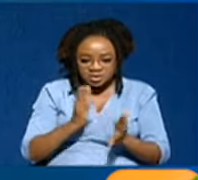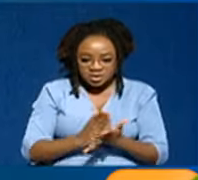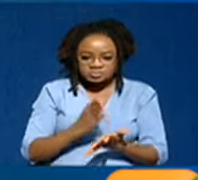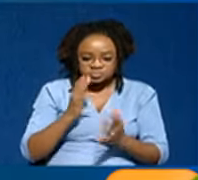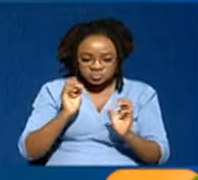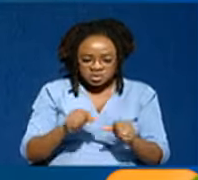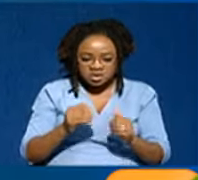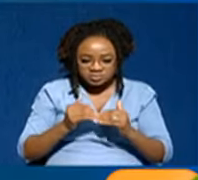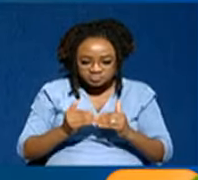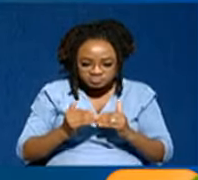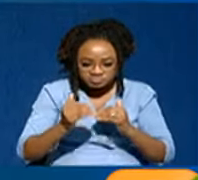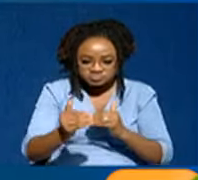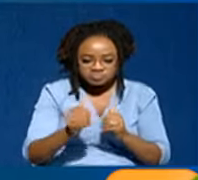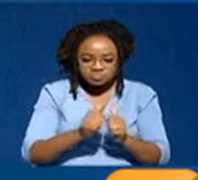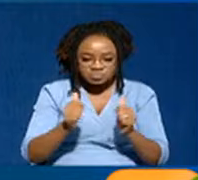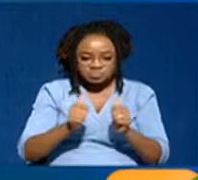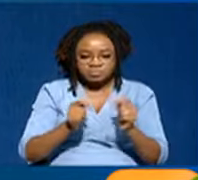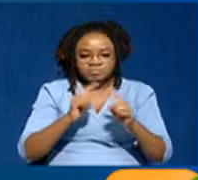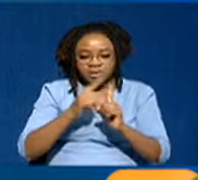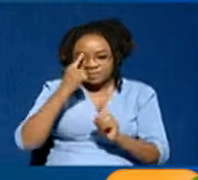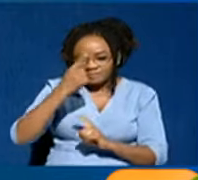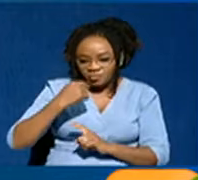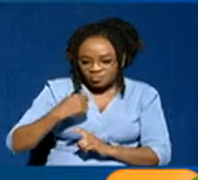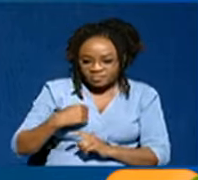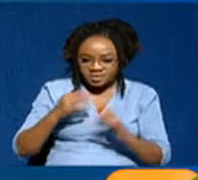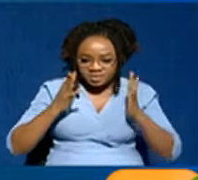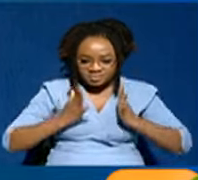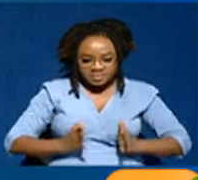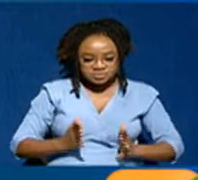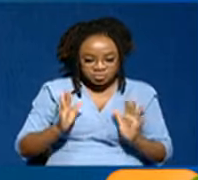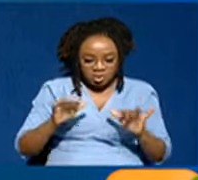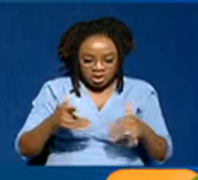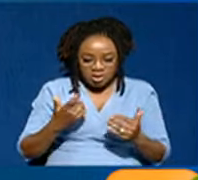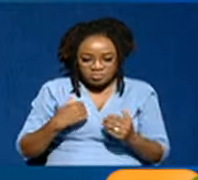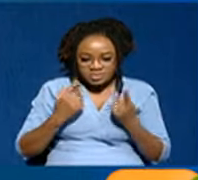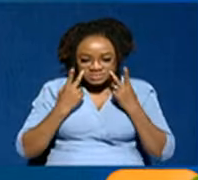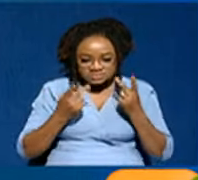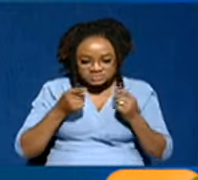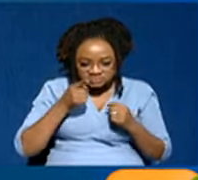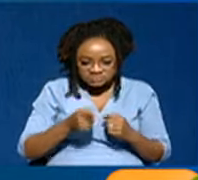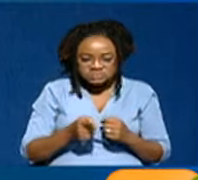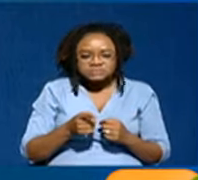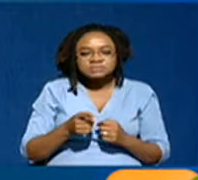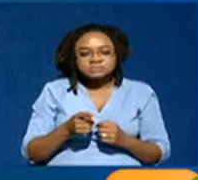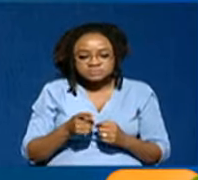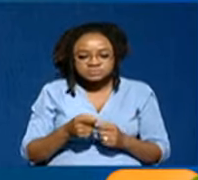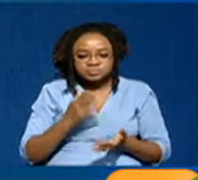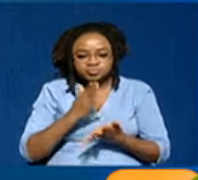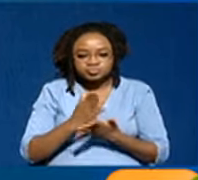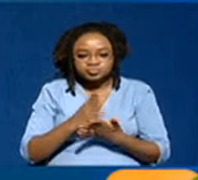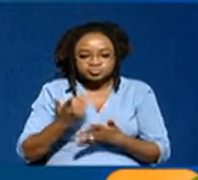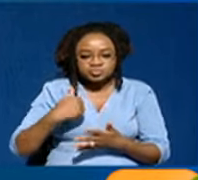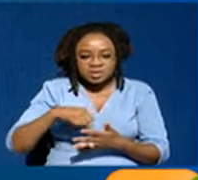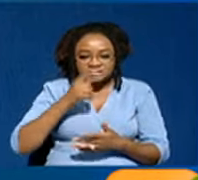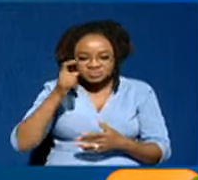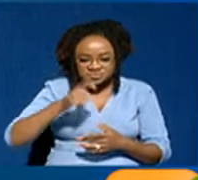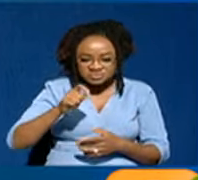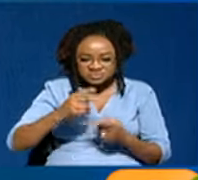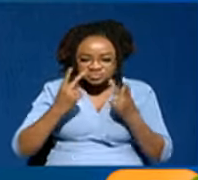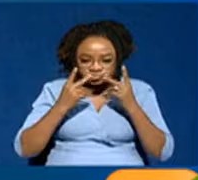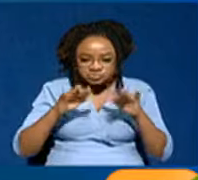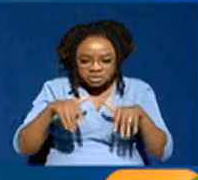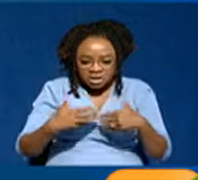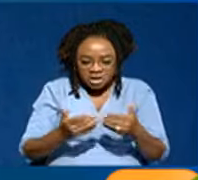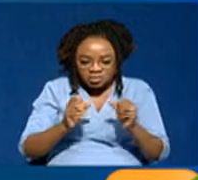same place. Mm-hmm. And for me as an individual, the way I look at it is that we really need to see how we can be able to